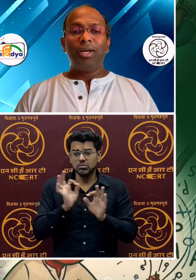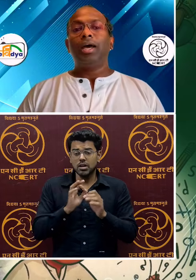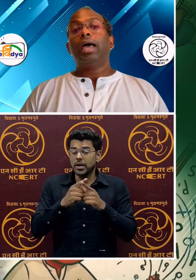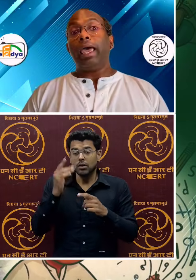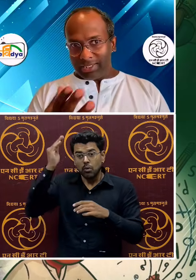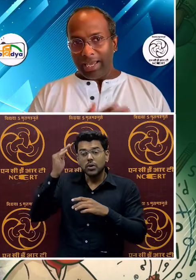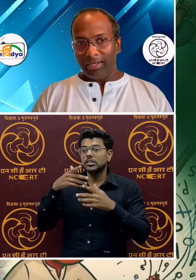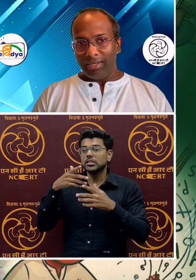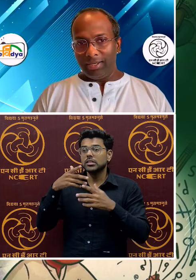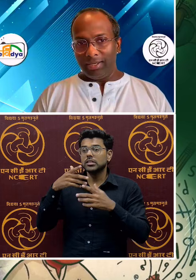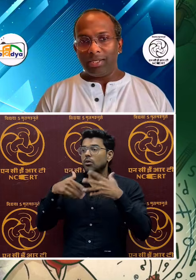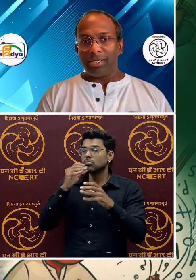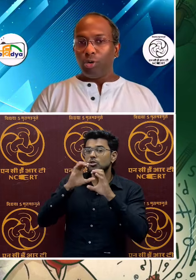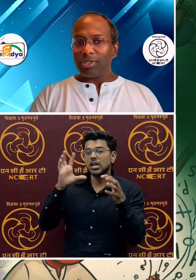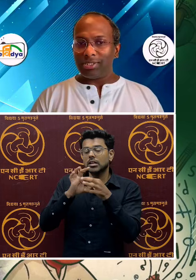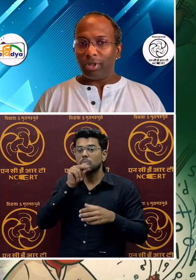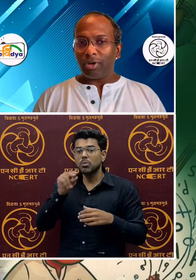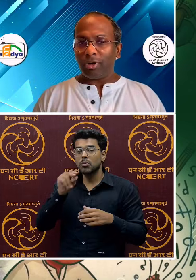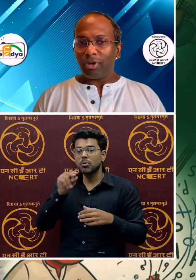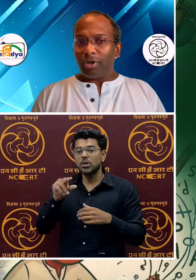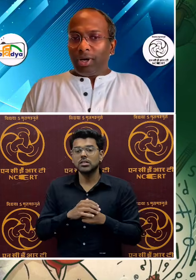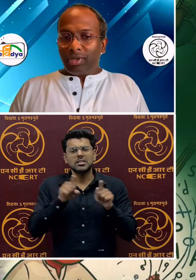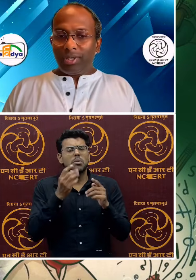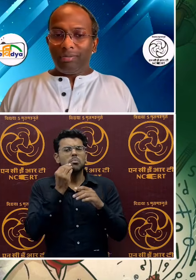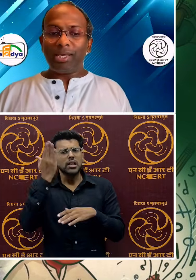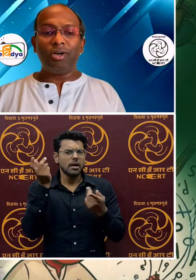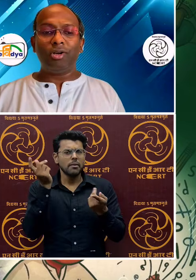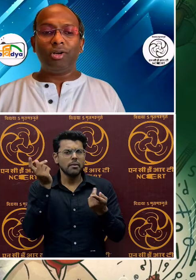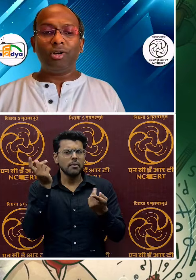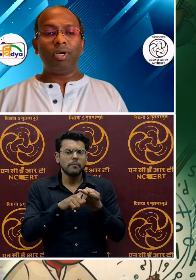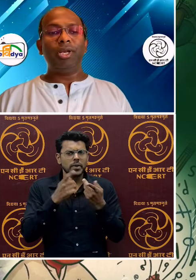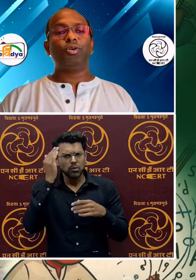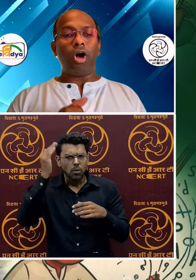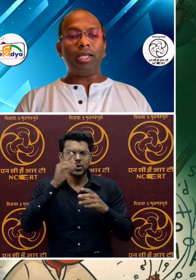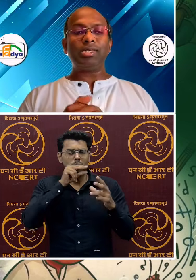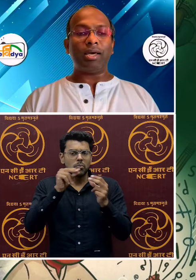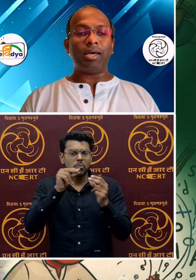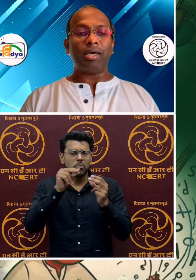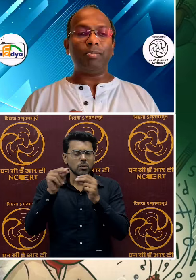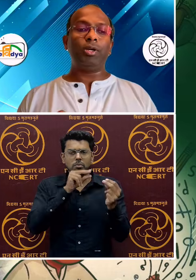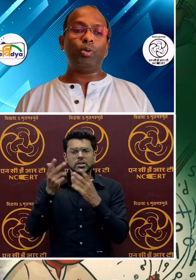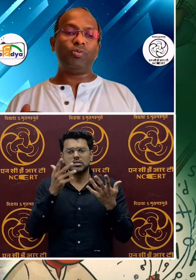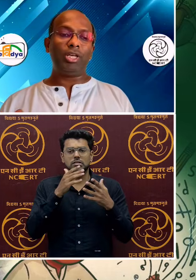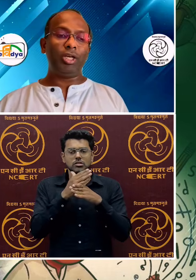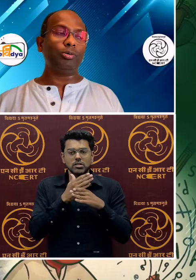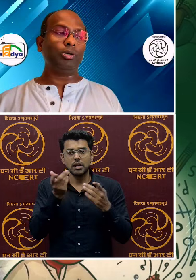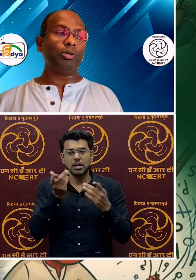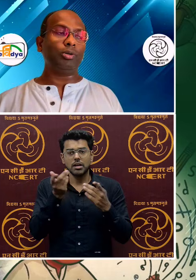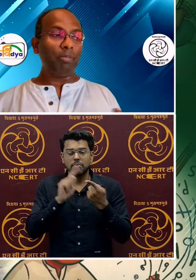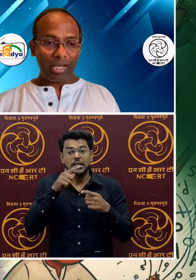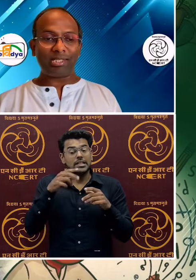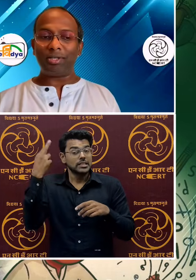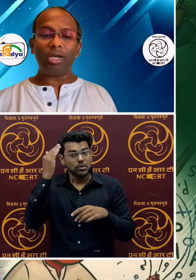verbally. Exactly. That Yeah. is in Gurukul system and all Yeah. knowledge work passed on verbally. So knowledge is something which we need